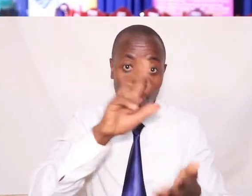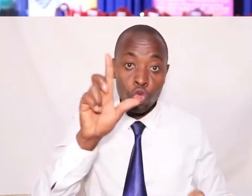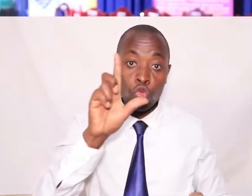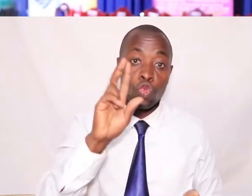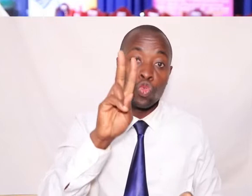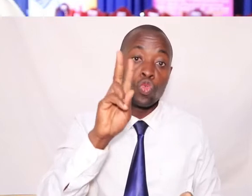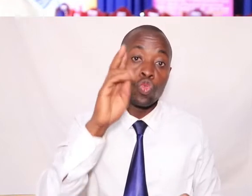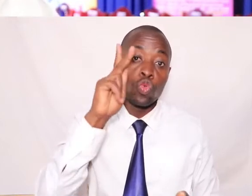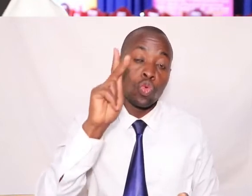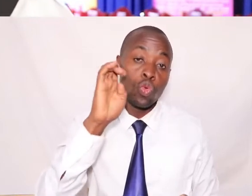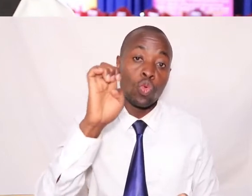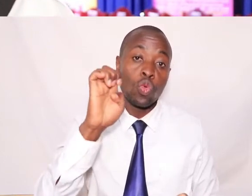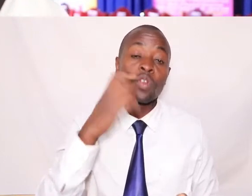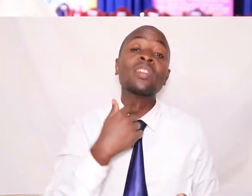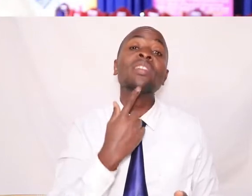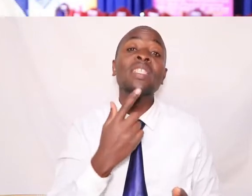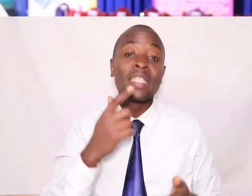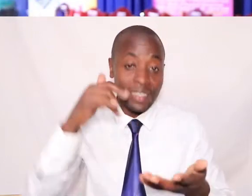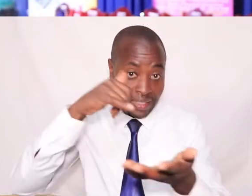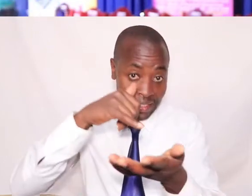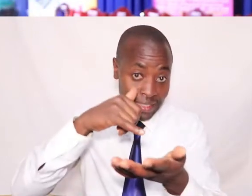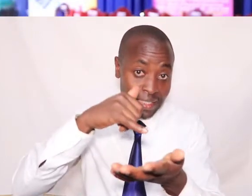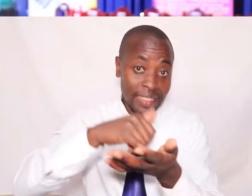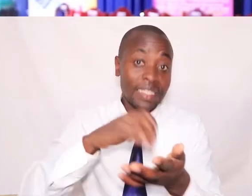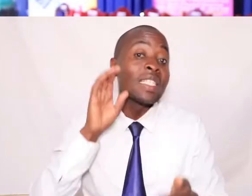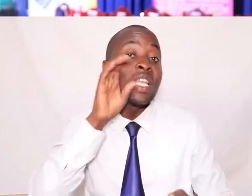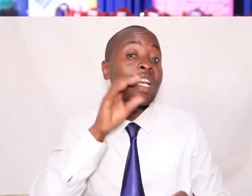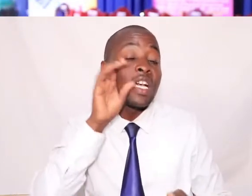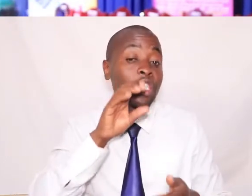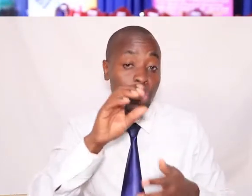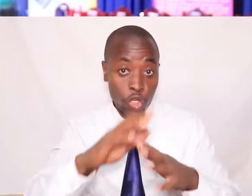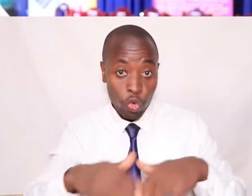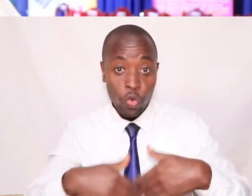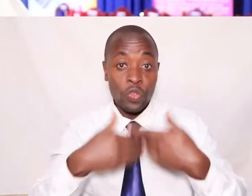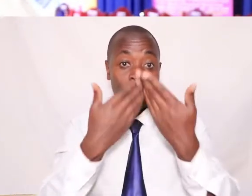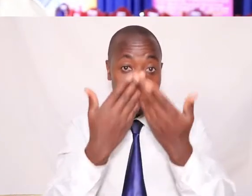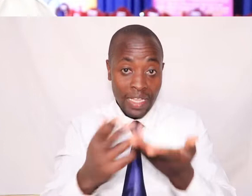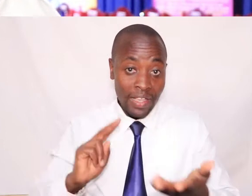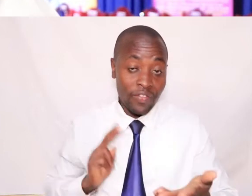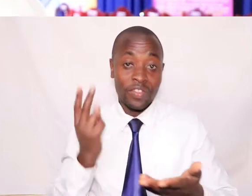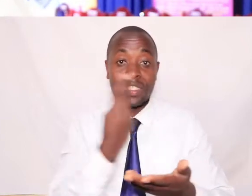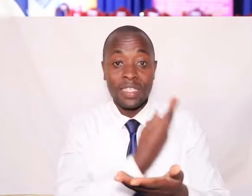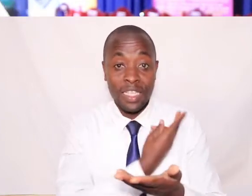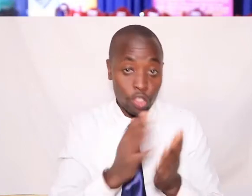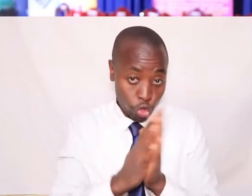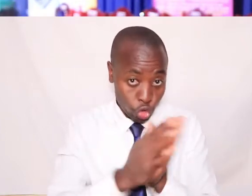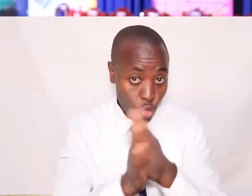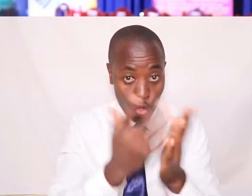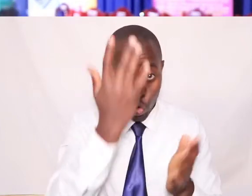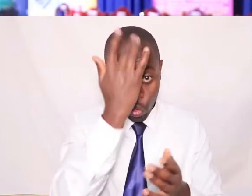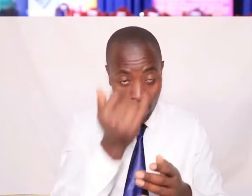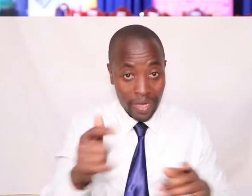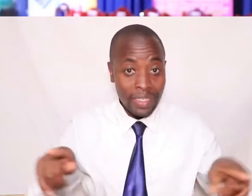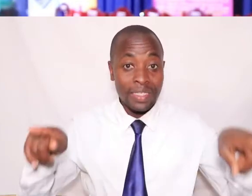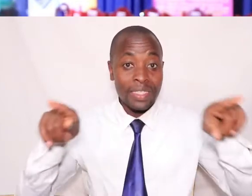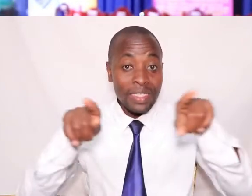is Elizabeth, the wife to Zechariah, who brings and tells us why she wasn't also